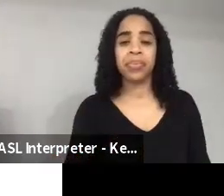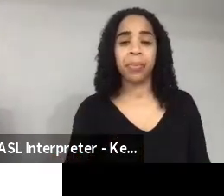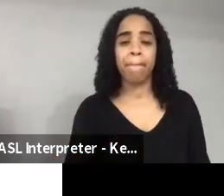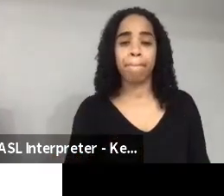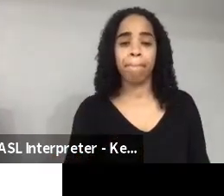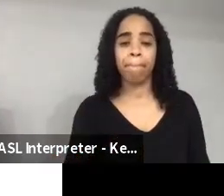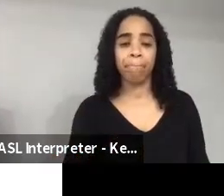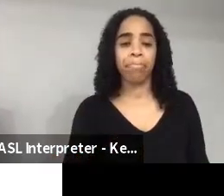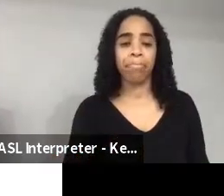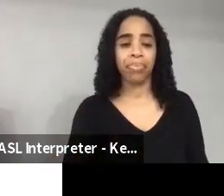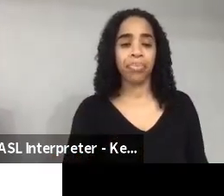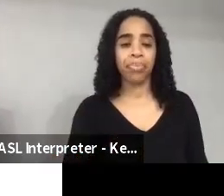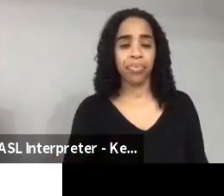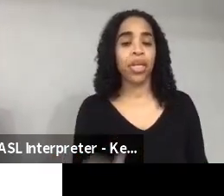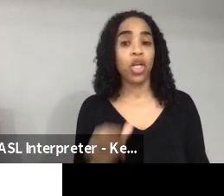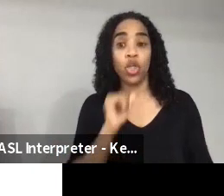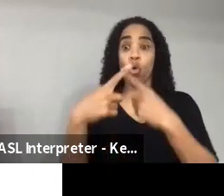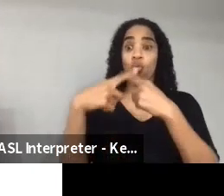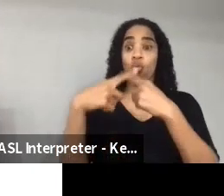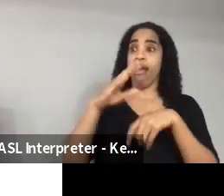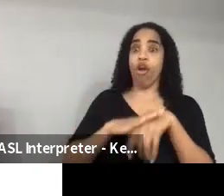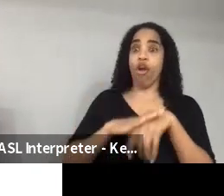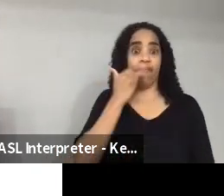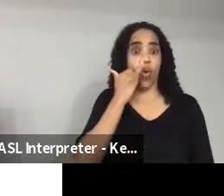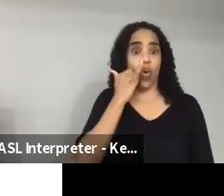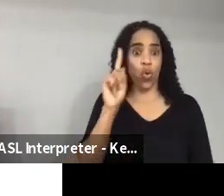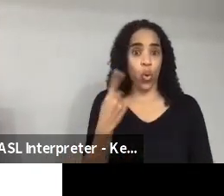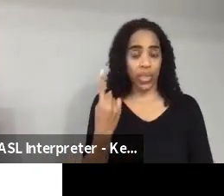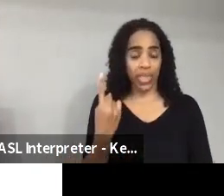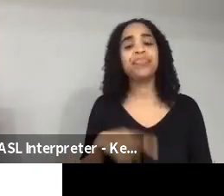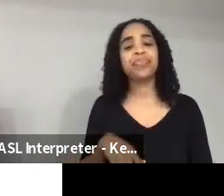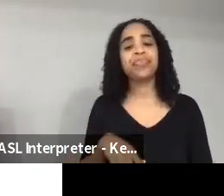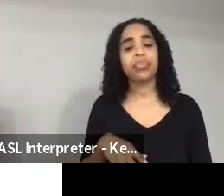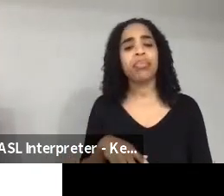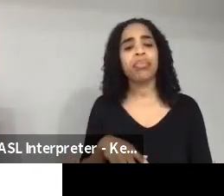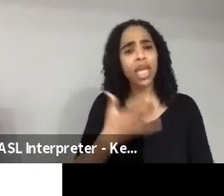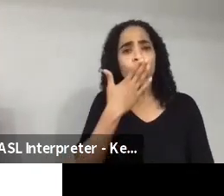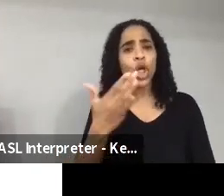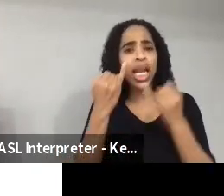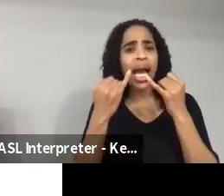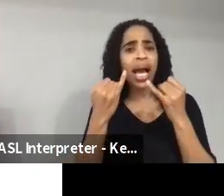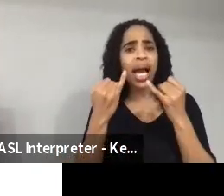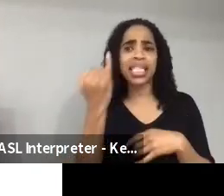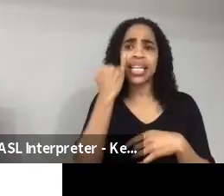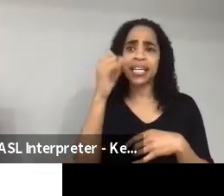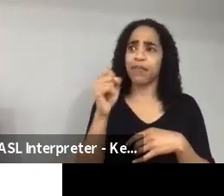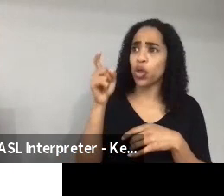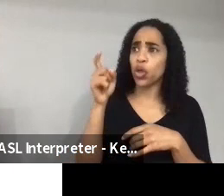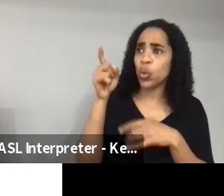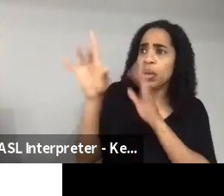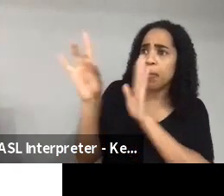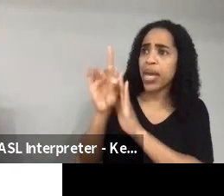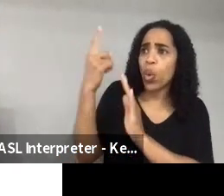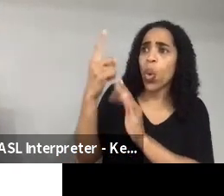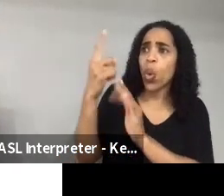Don't rely on your cell phone. And it's a good idea to have a long distance contact person. I have my sister for